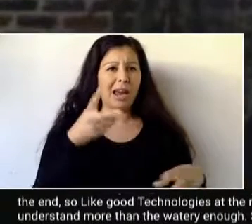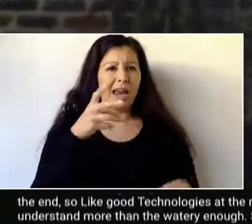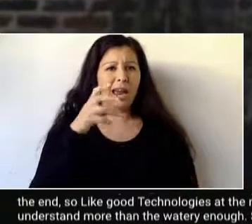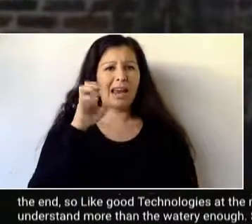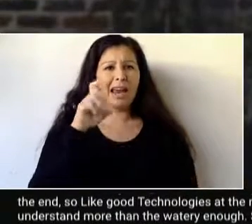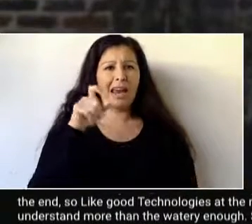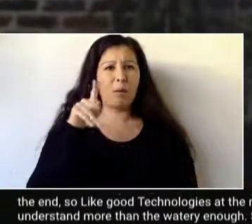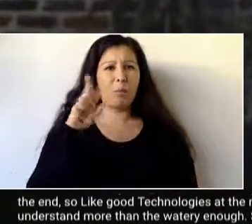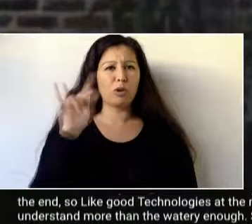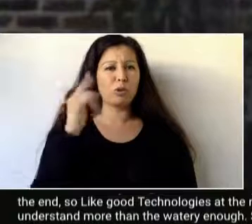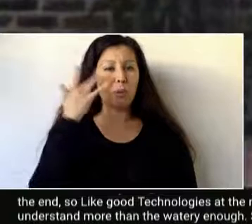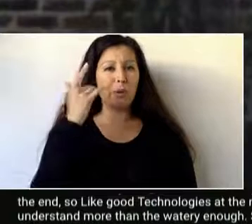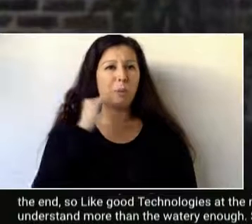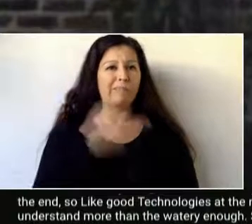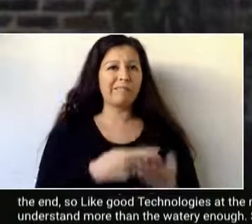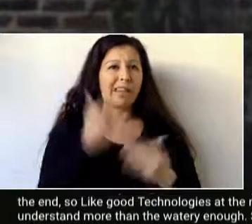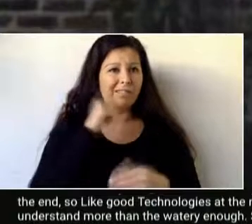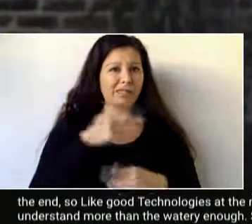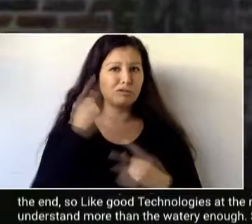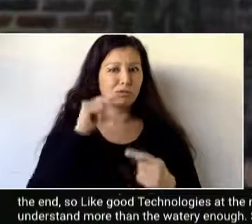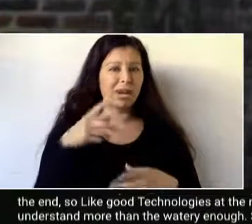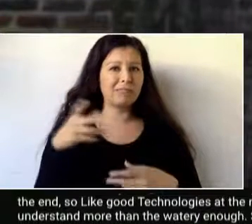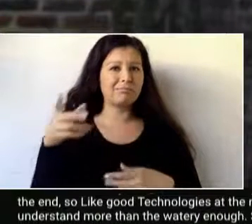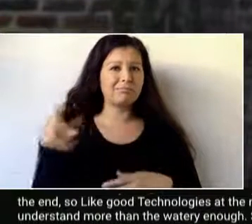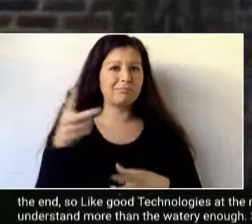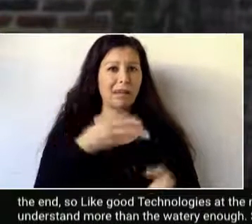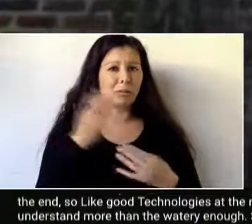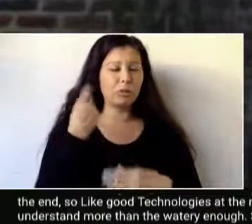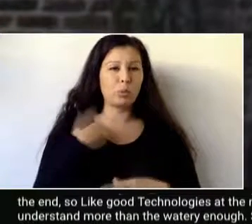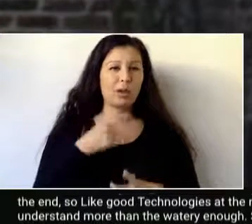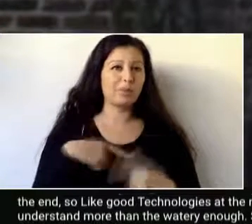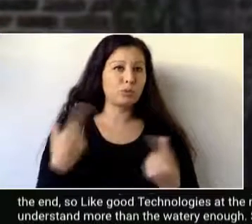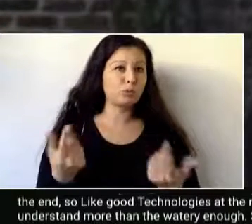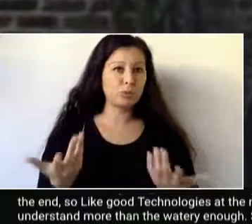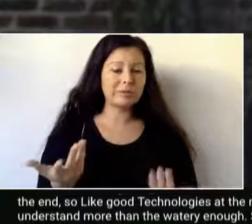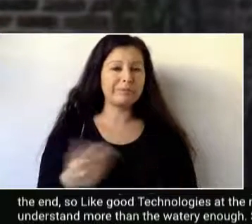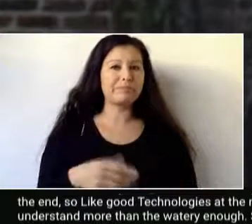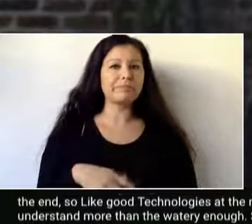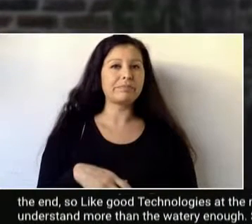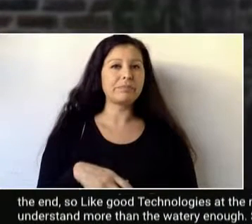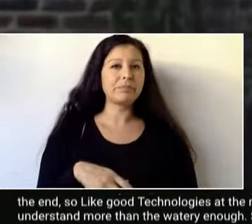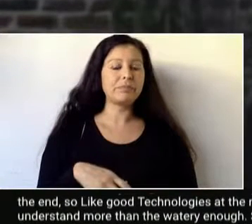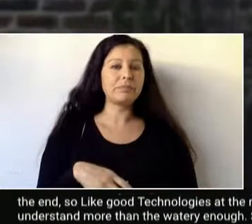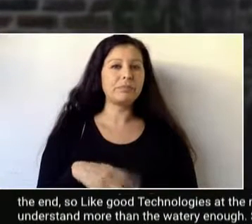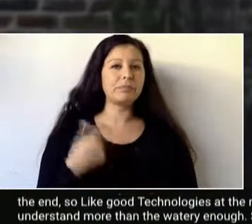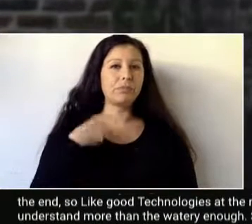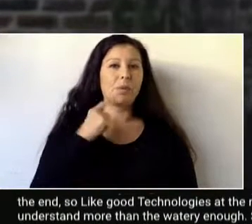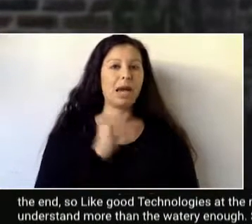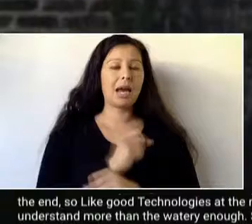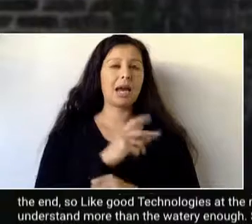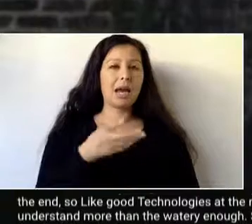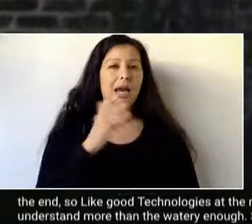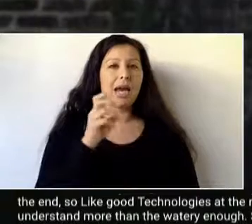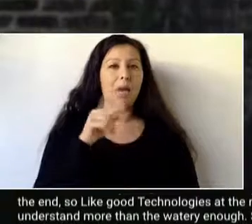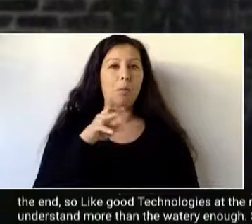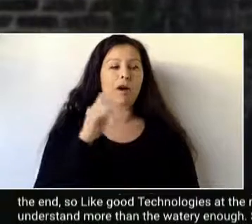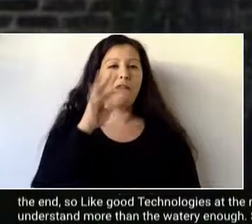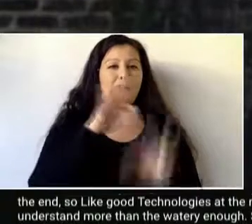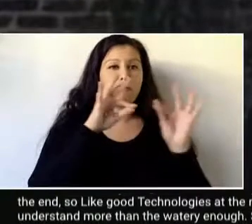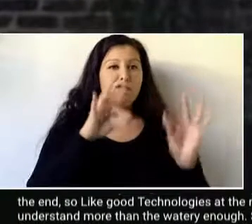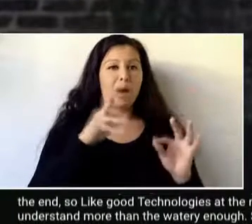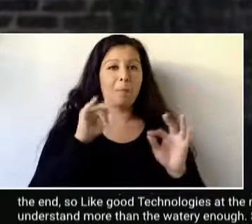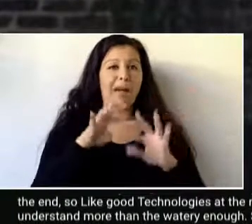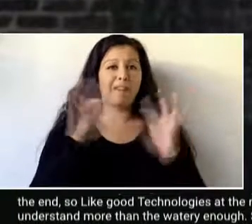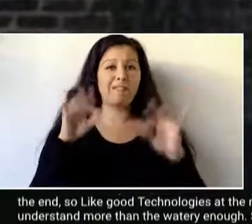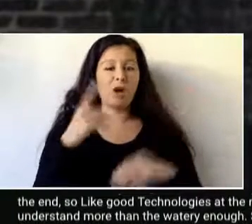would fail every time we tried exporting it. So then we would, when we exported it, we actually exported it frame by frame.